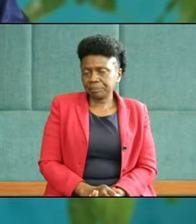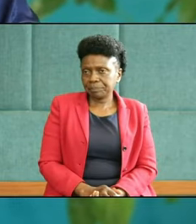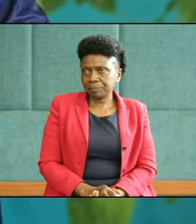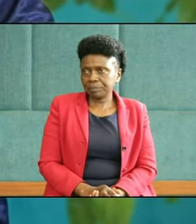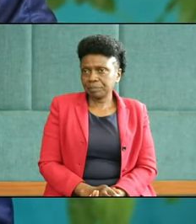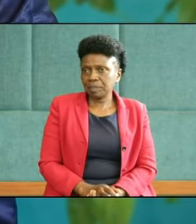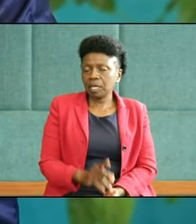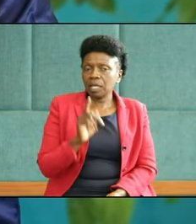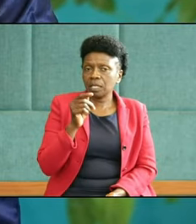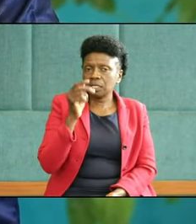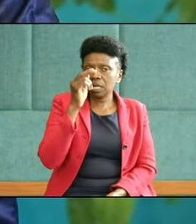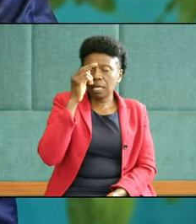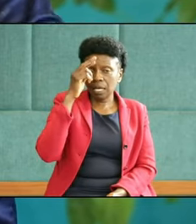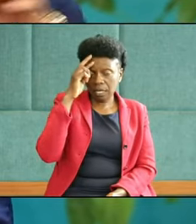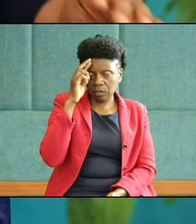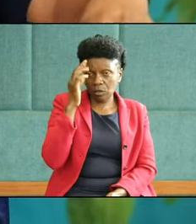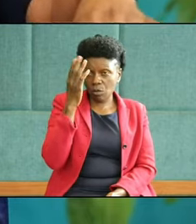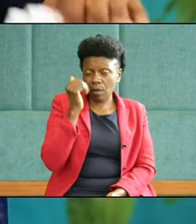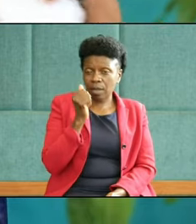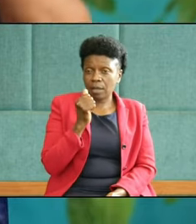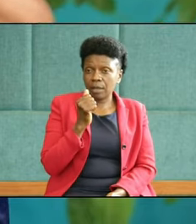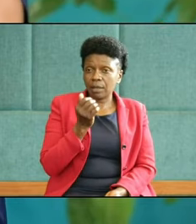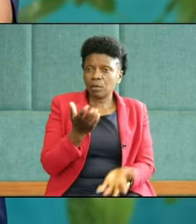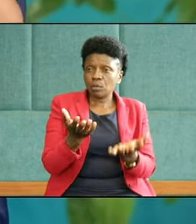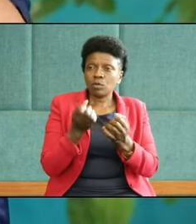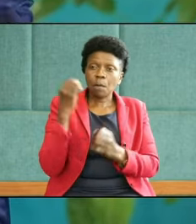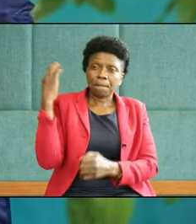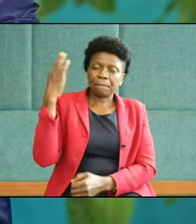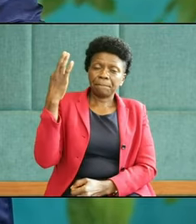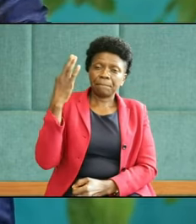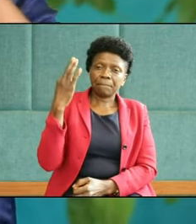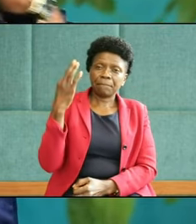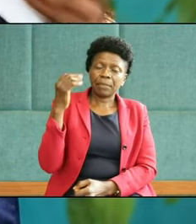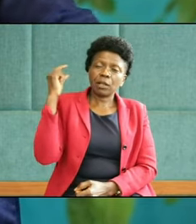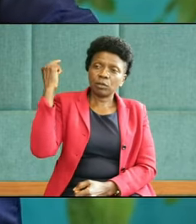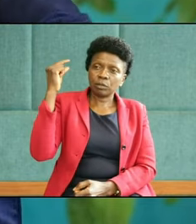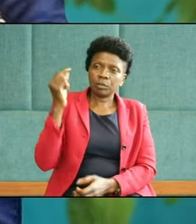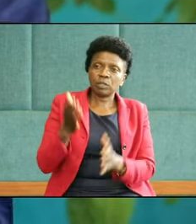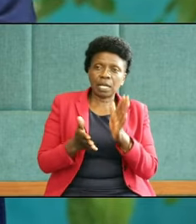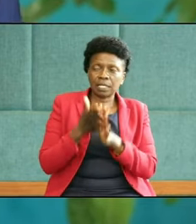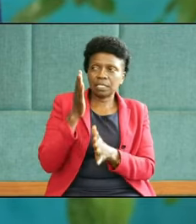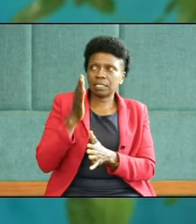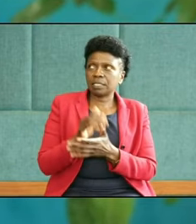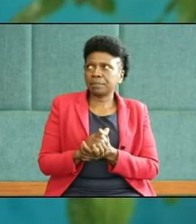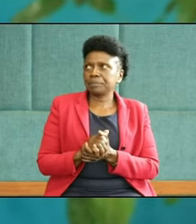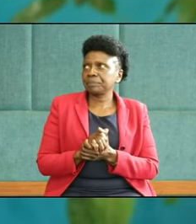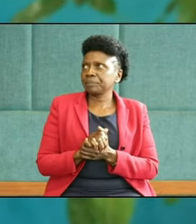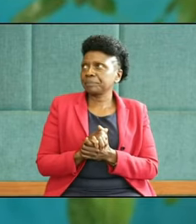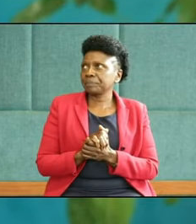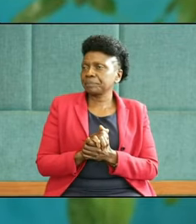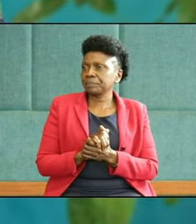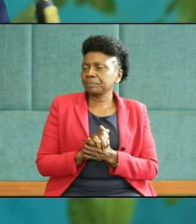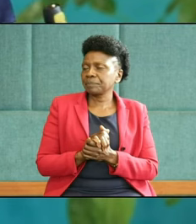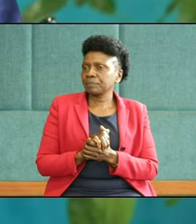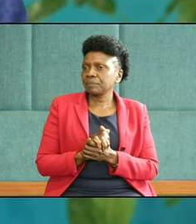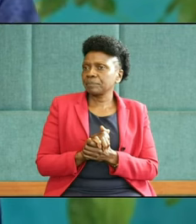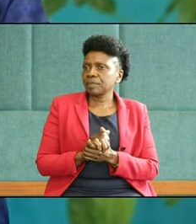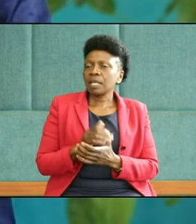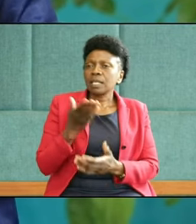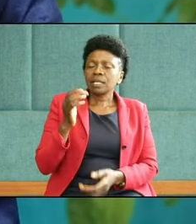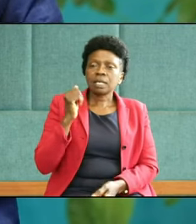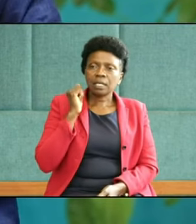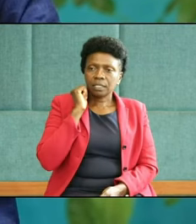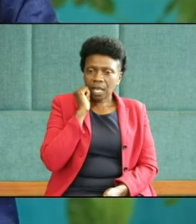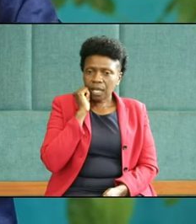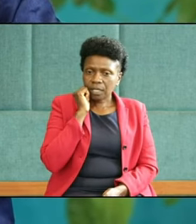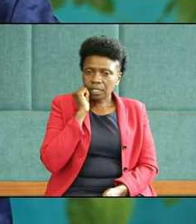This is the reason we need to preach the gospel. But there is a sad statement